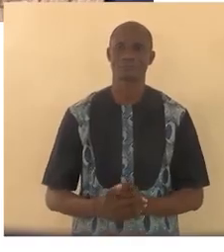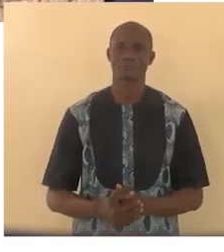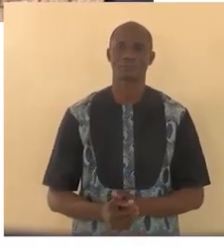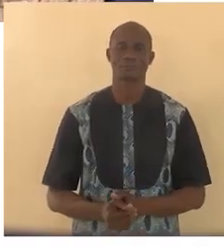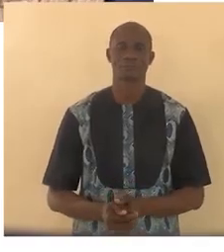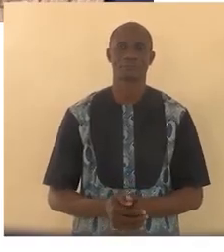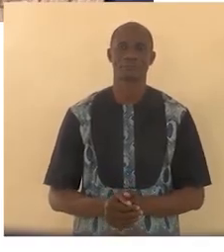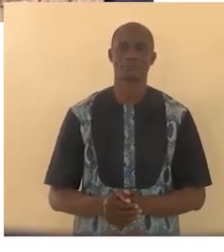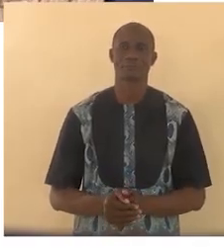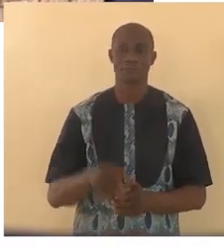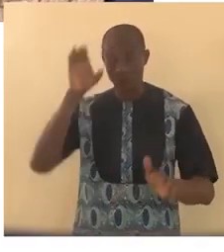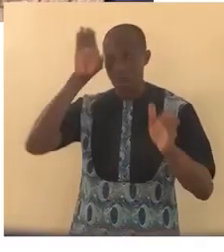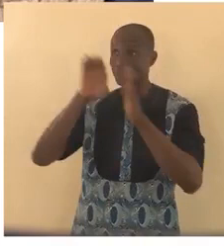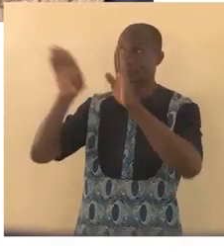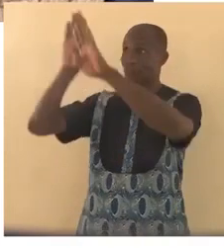Yeah.